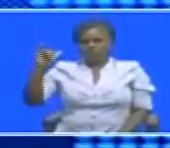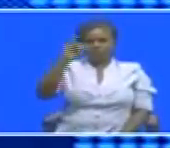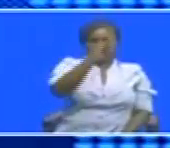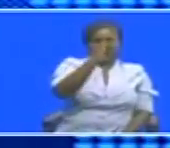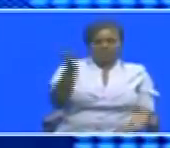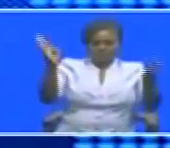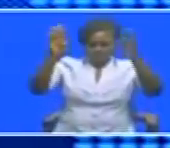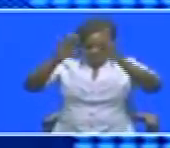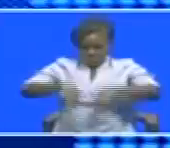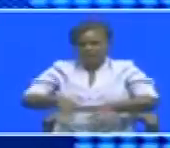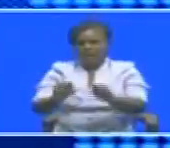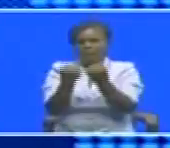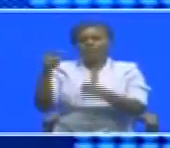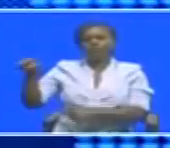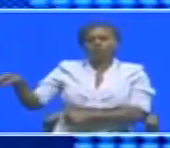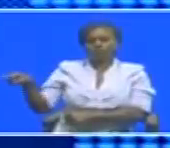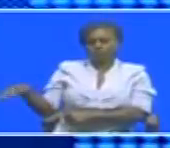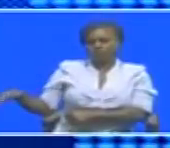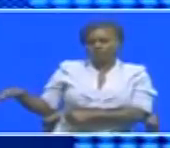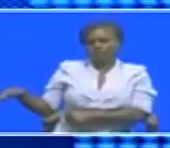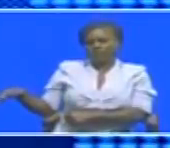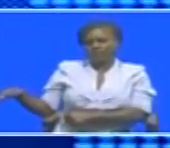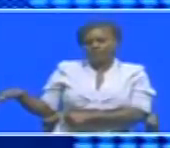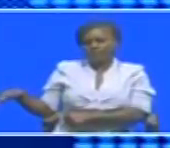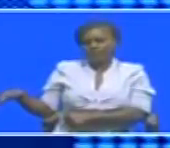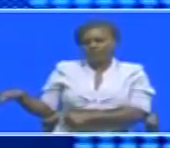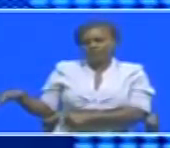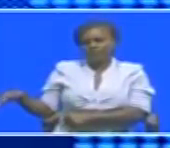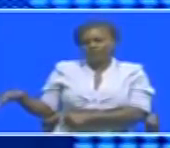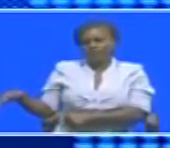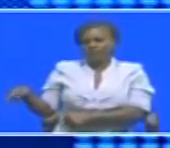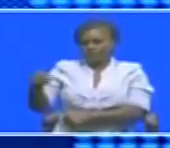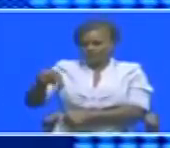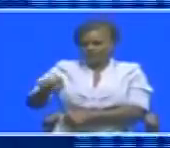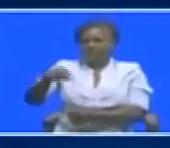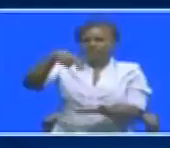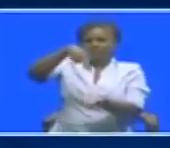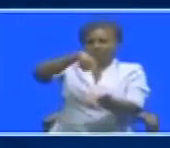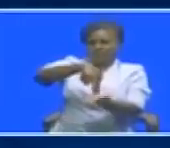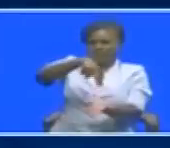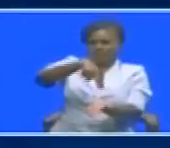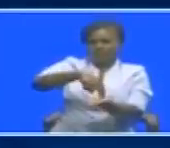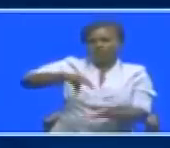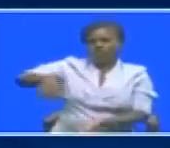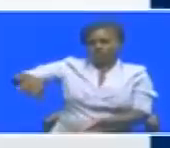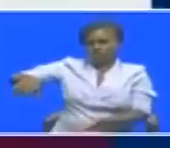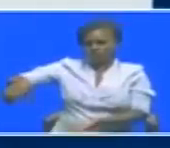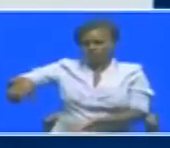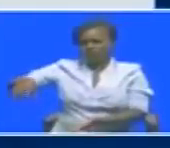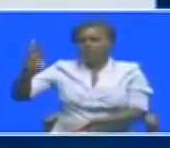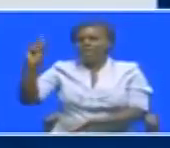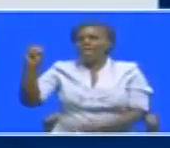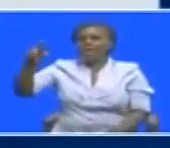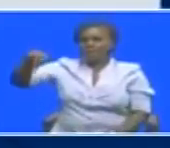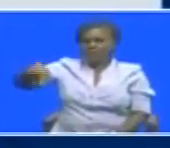occurred earlier today. Deogratius Filikunjombe, who was vying for the Ludewa constituency parliamentary